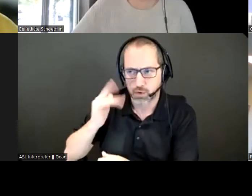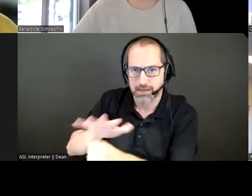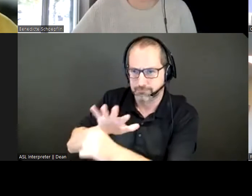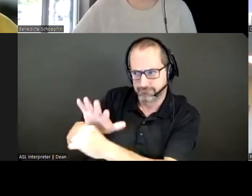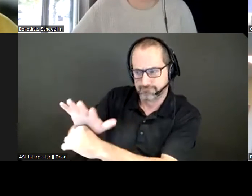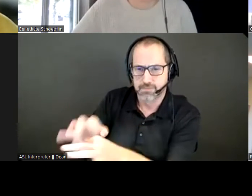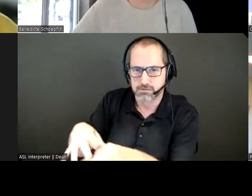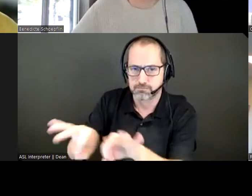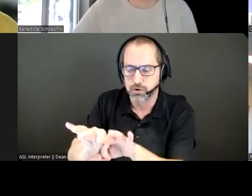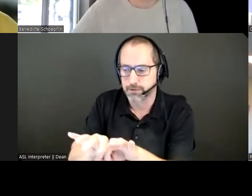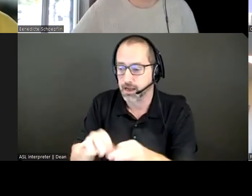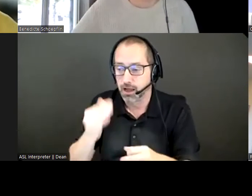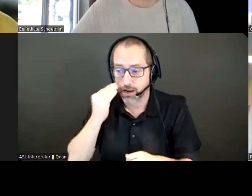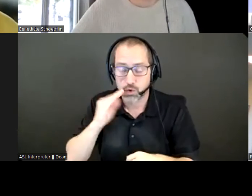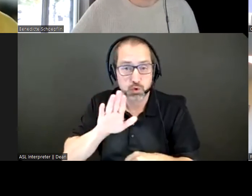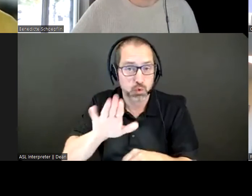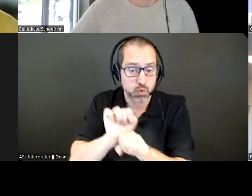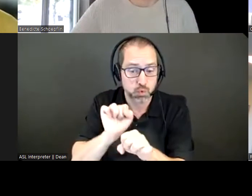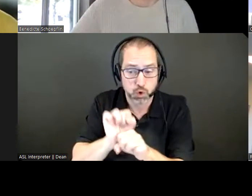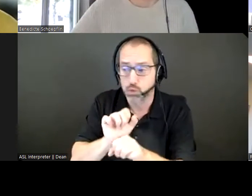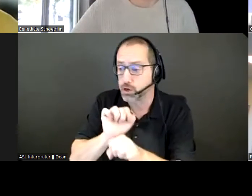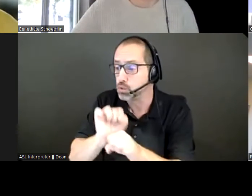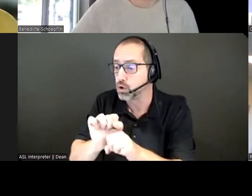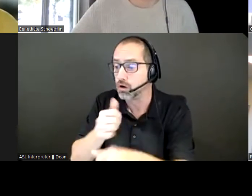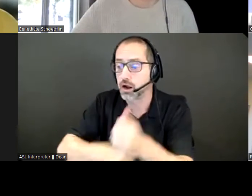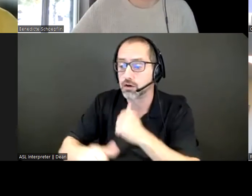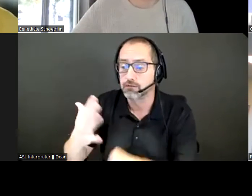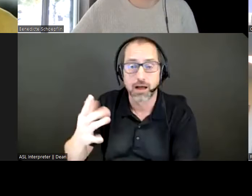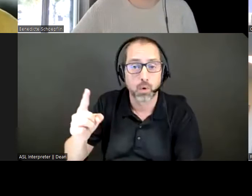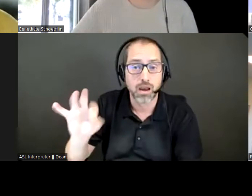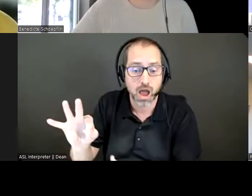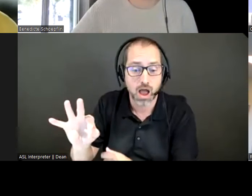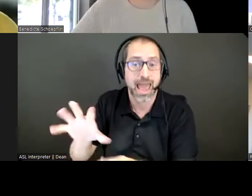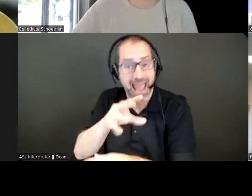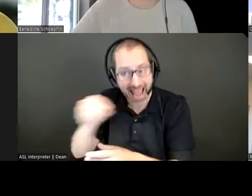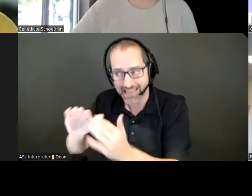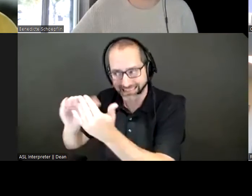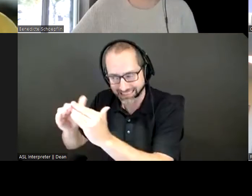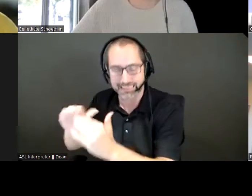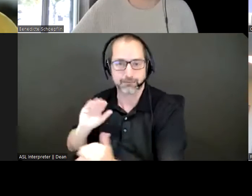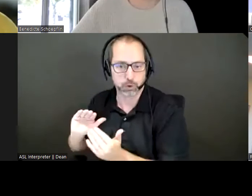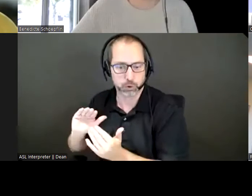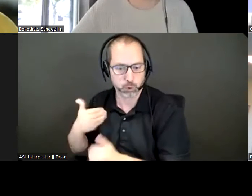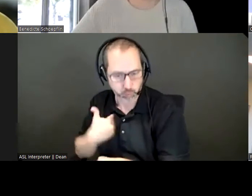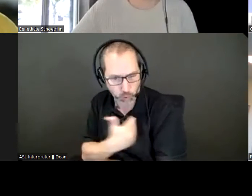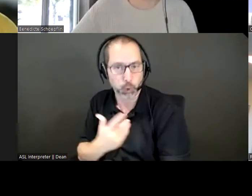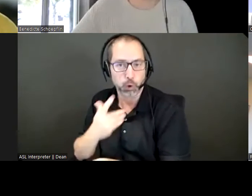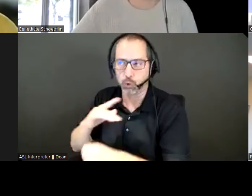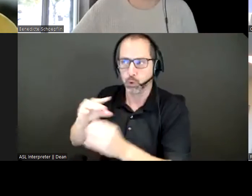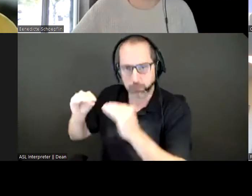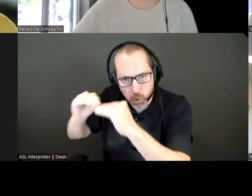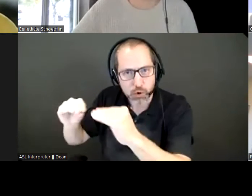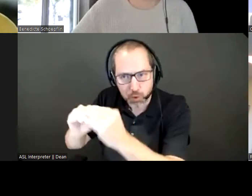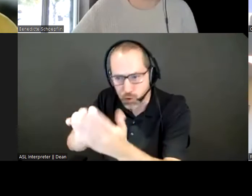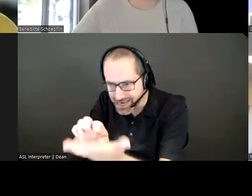doing, I know with the 519, but also with the City of Toronto in terms of that leadership to do either further education and outreach to